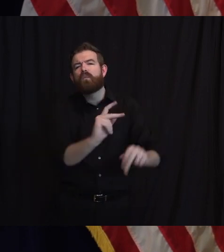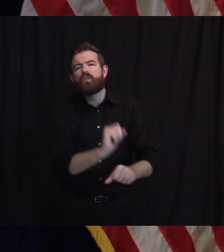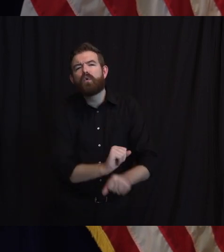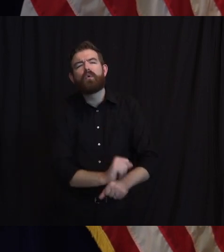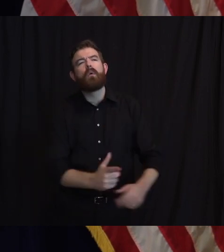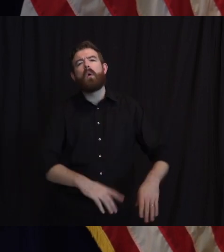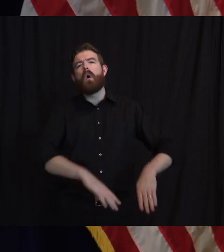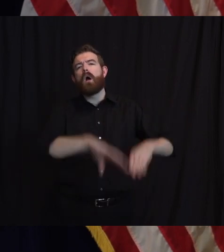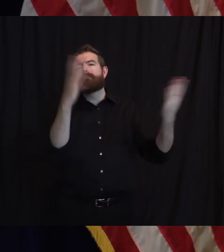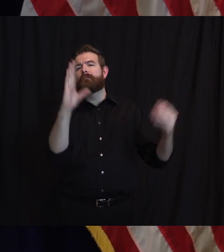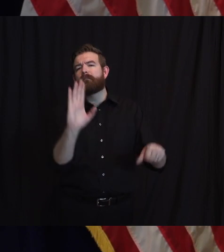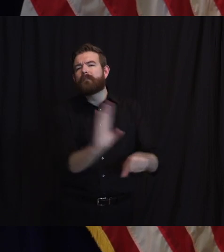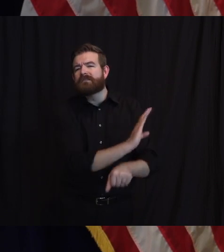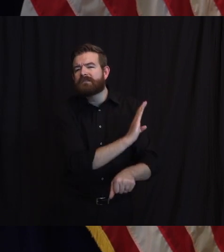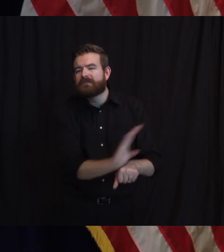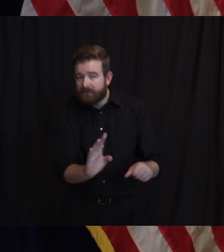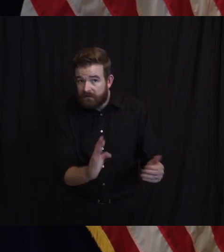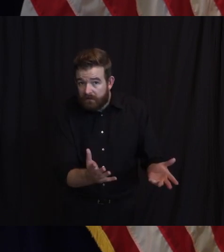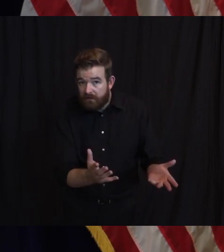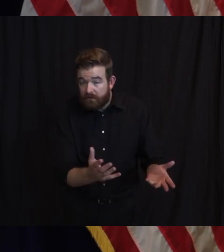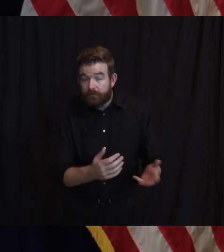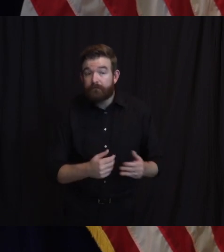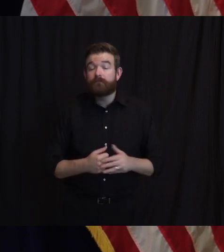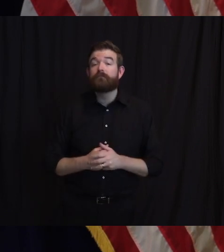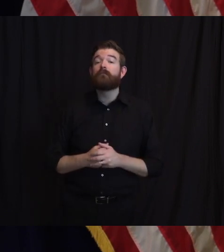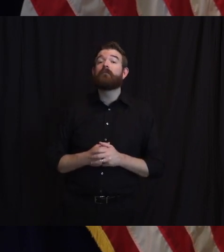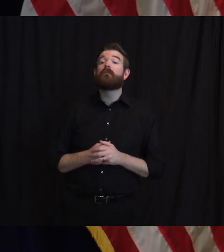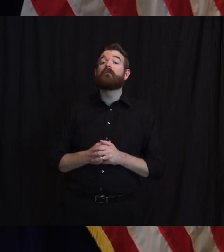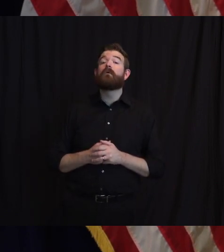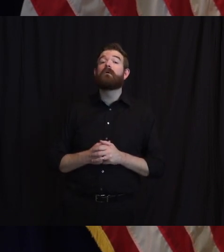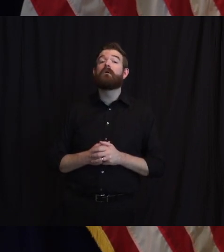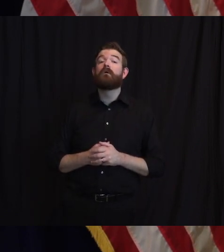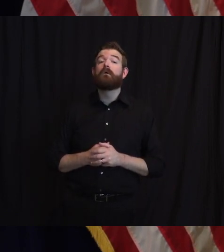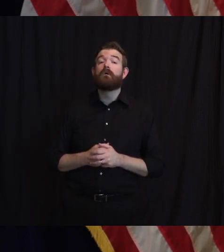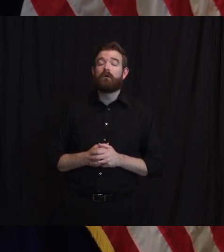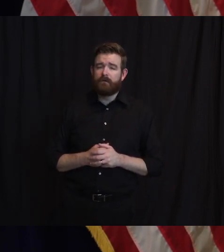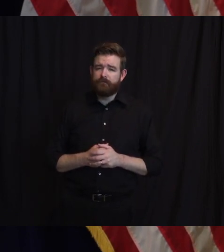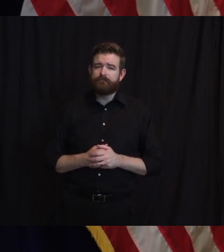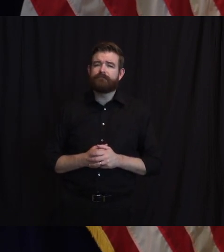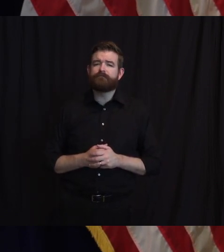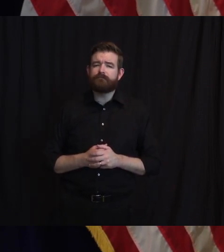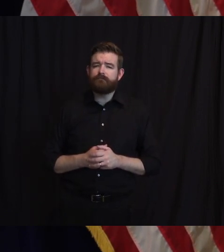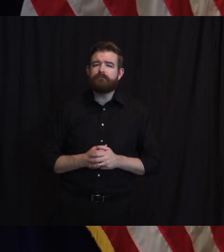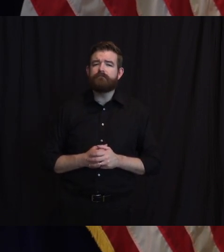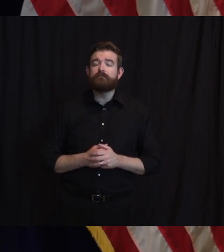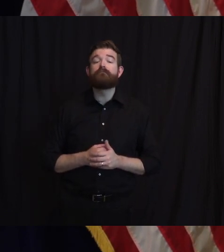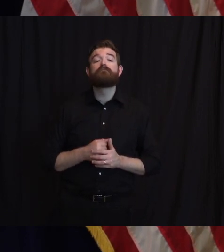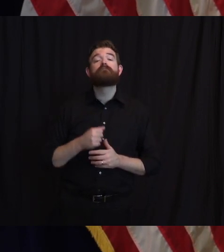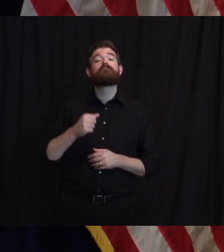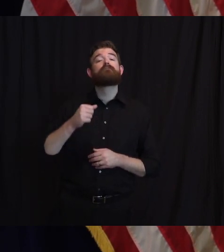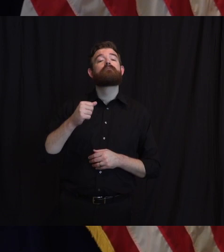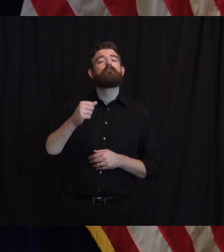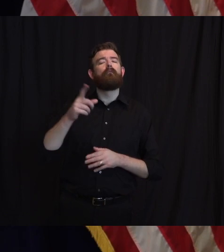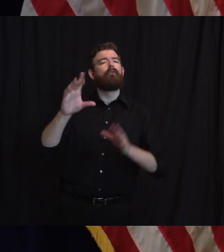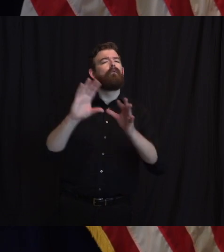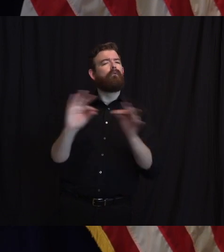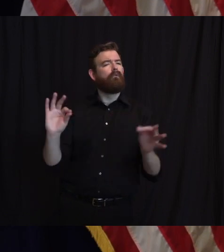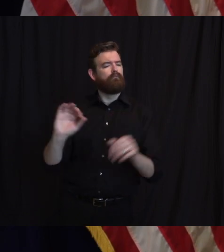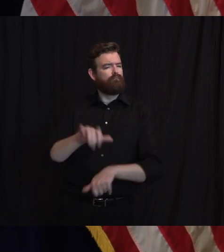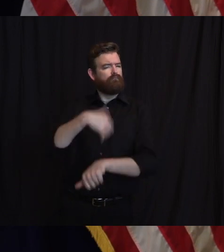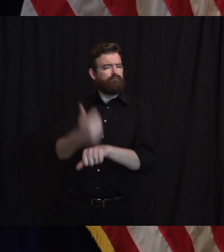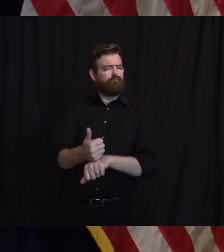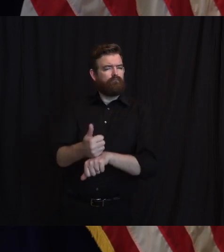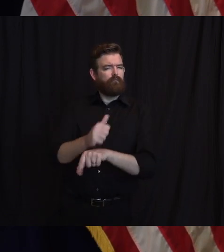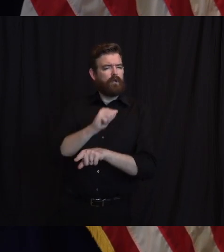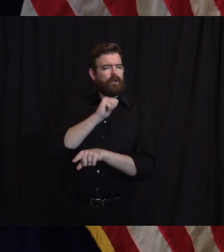floated an idea with you to establish a nonprofit similar to a public health institute that some states have, which can raise money and